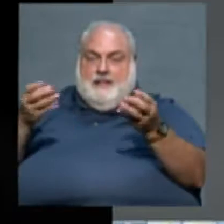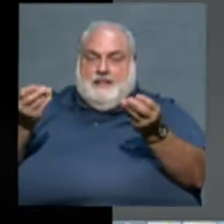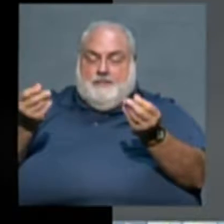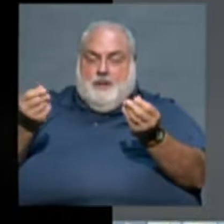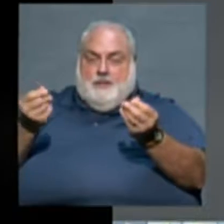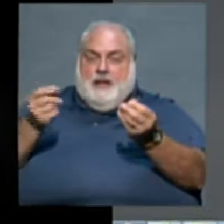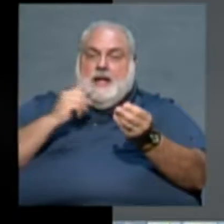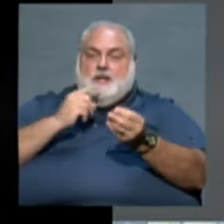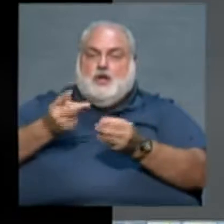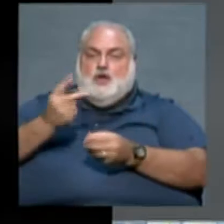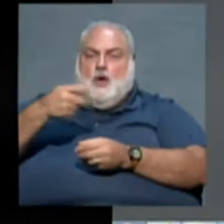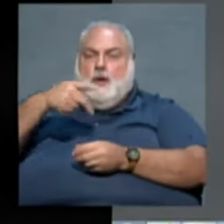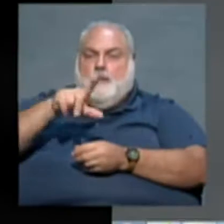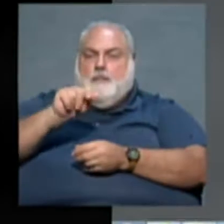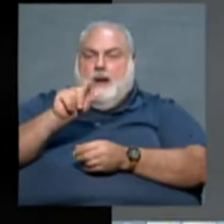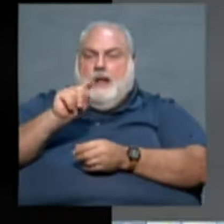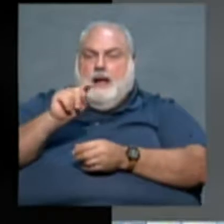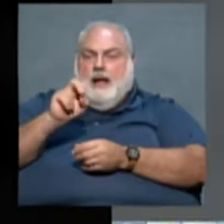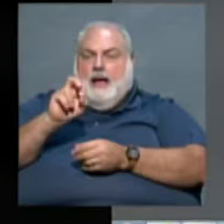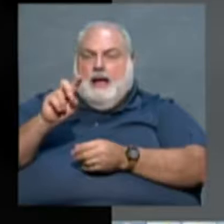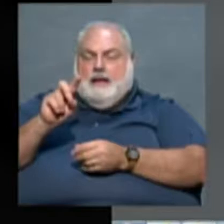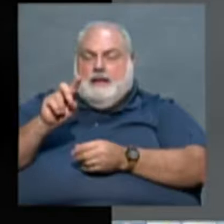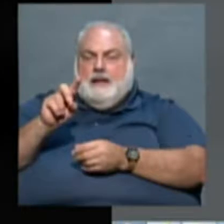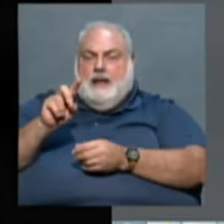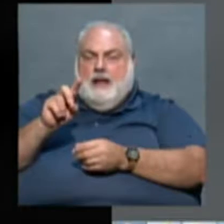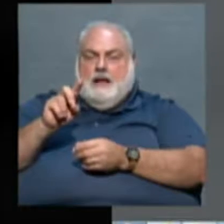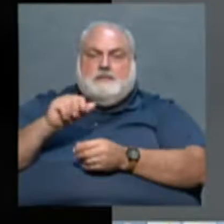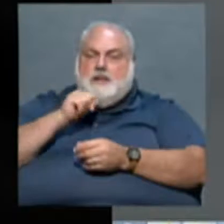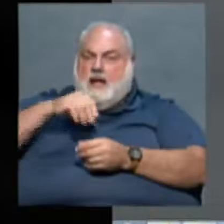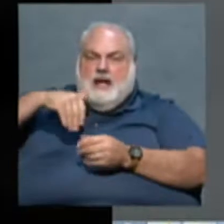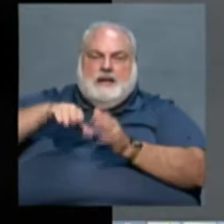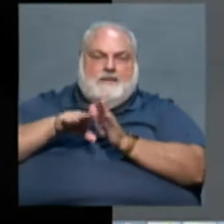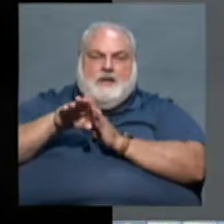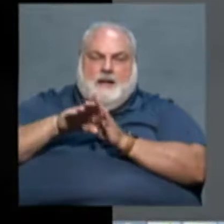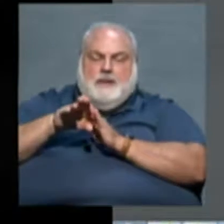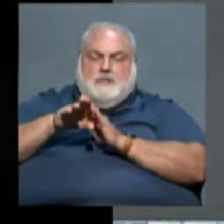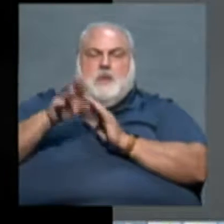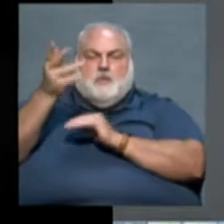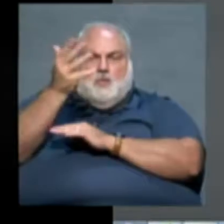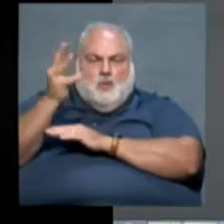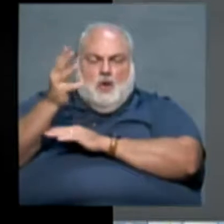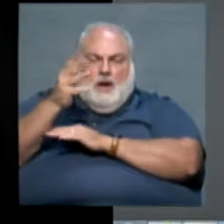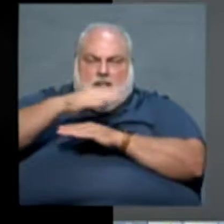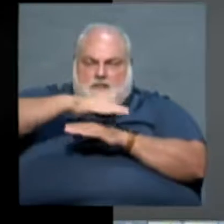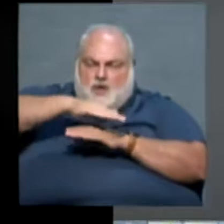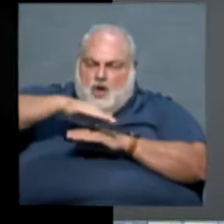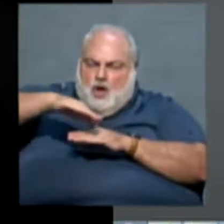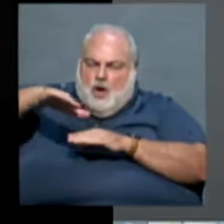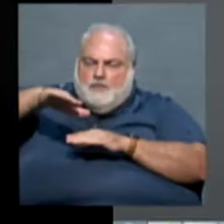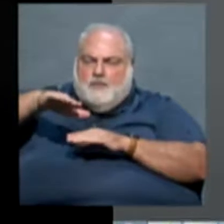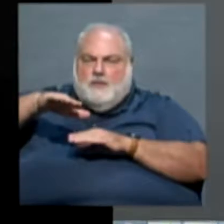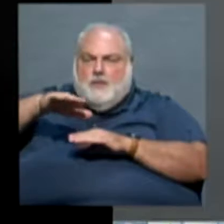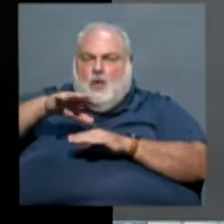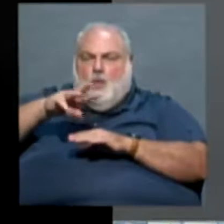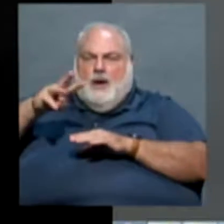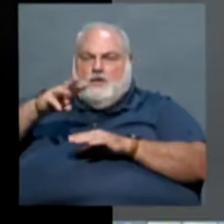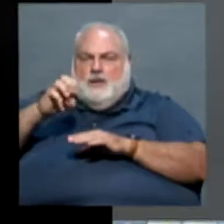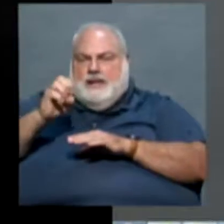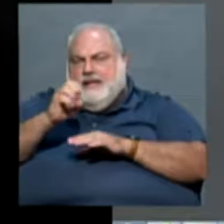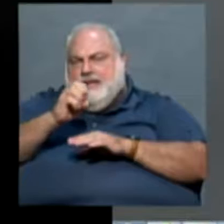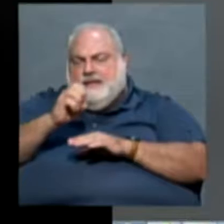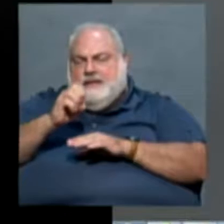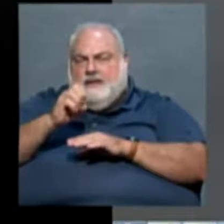platted lots. The lots are currently undeveloped and partly wooded. The property has a slight slope upward from west to east and south to